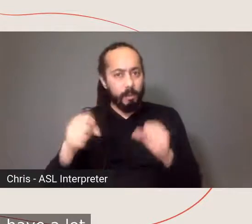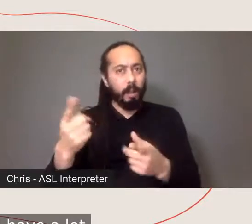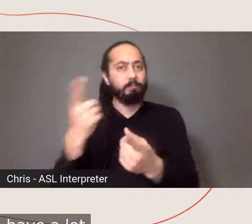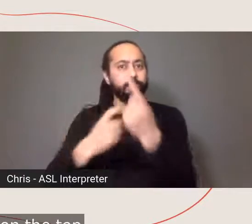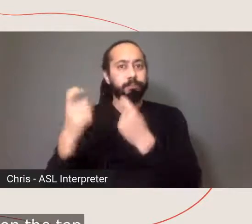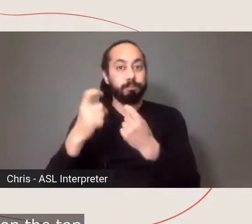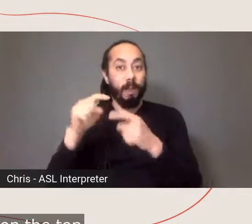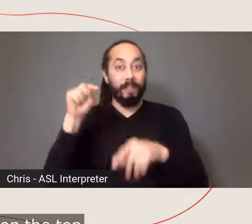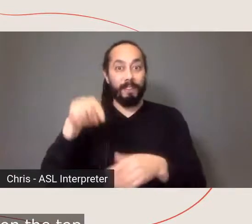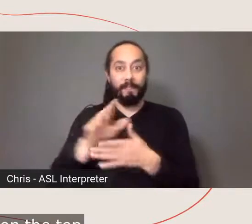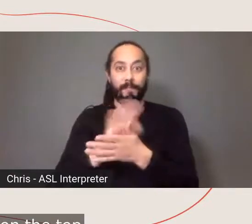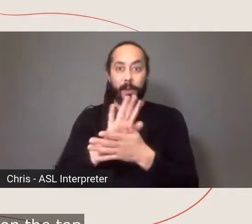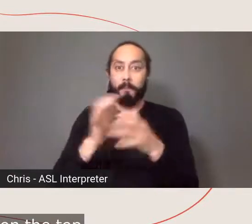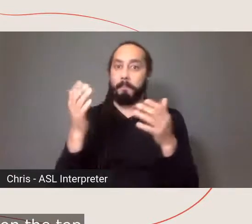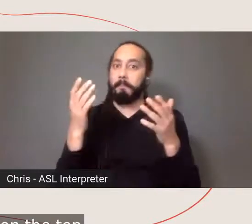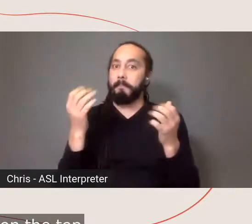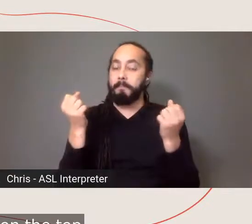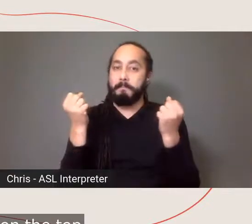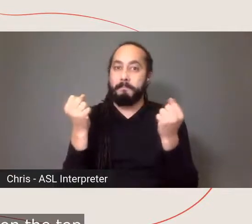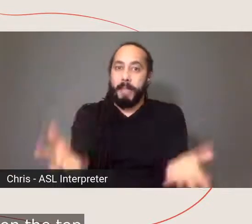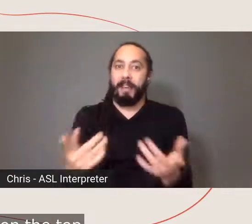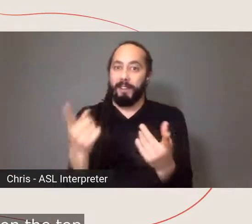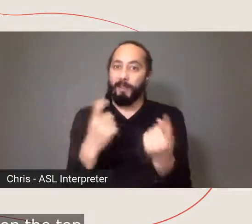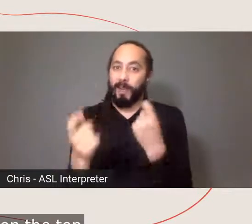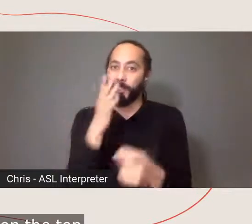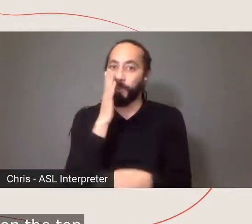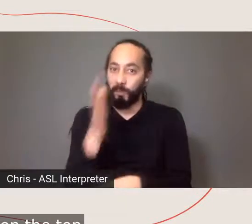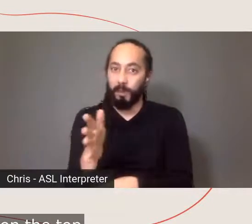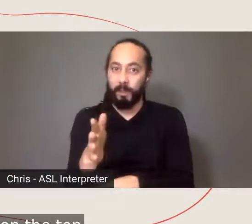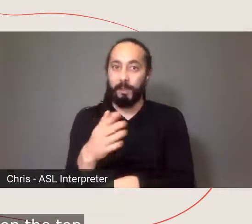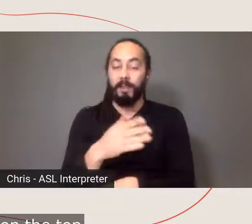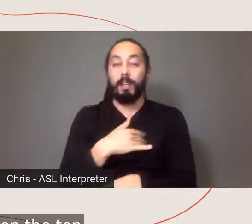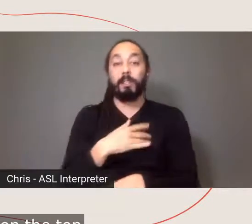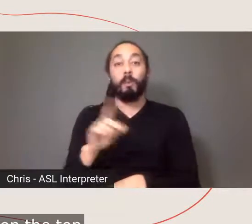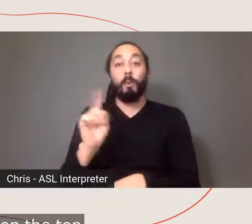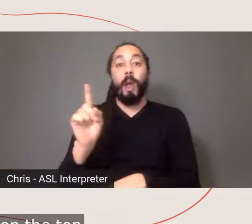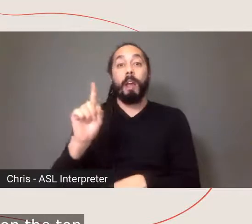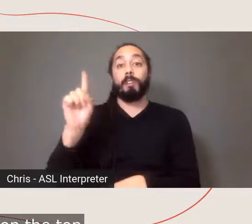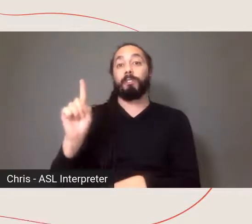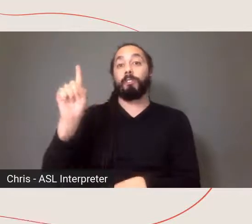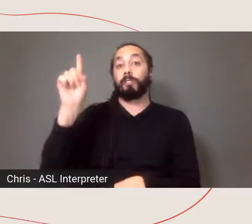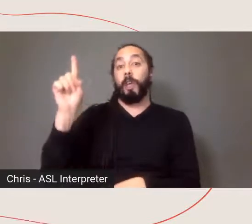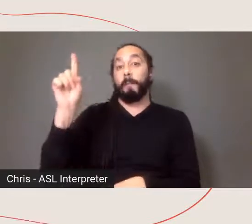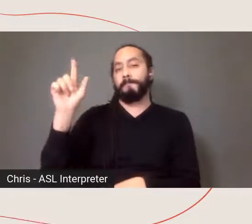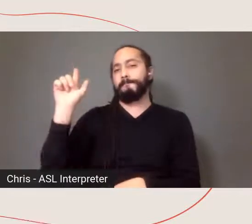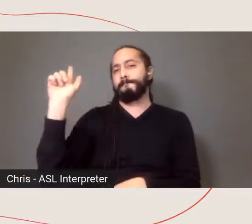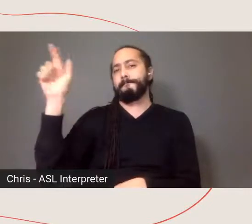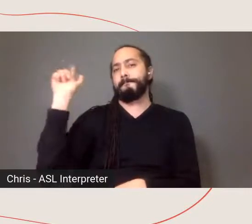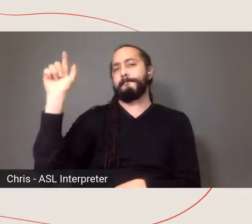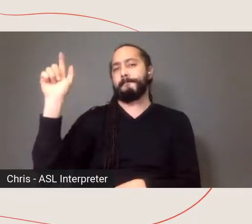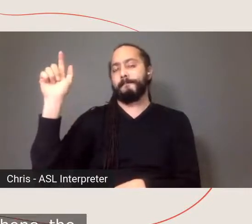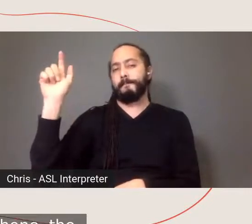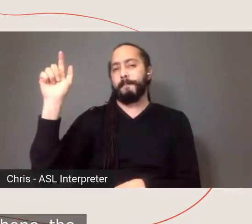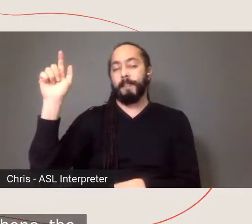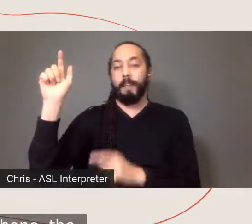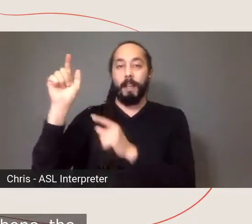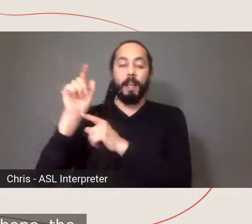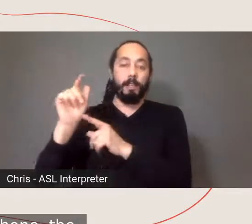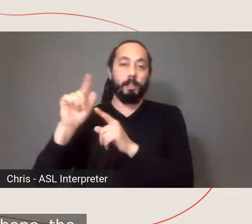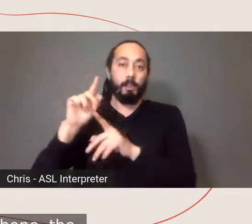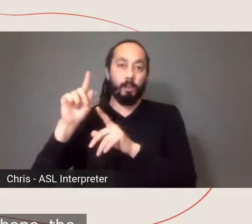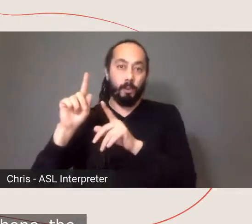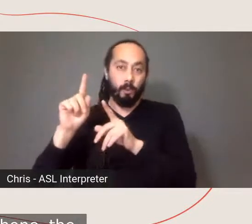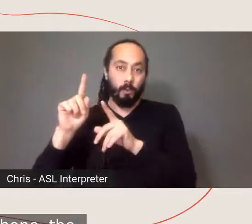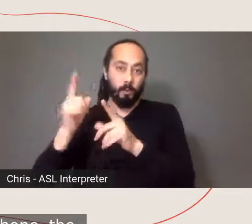about this film, so please put it on the top of the chat. There's a bar, you can enter your question there. If you're